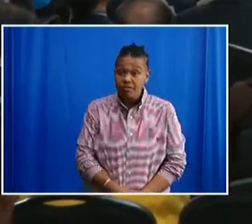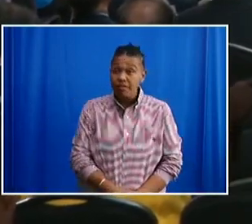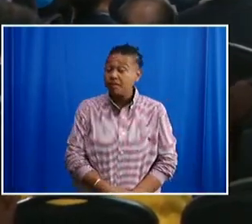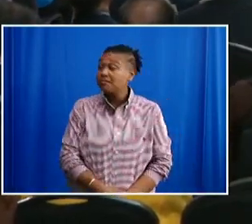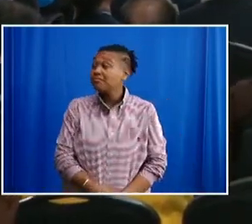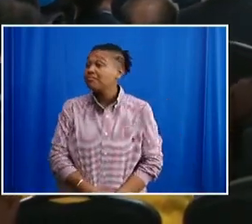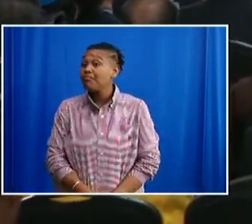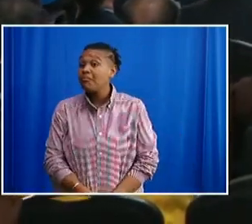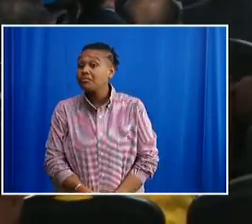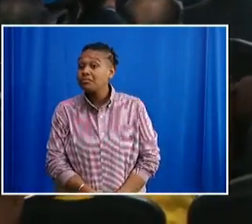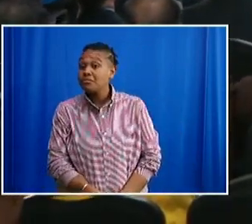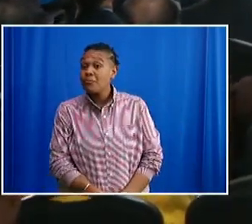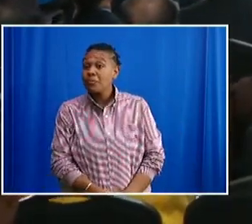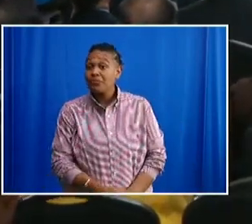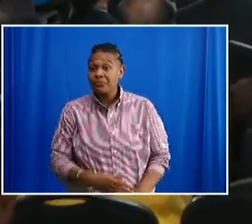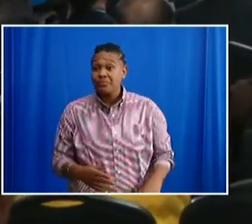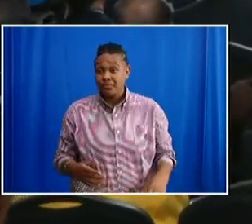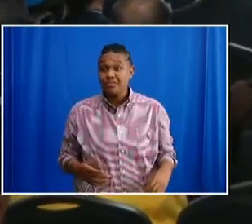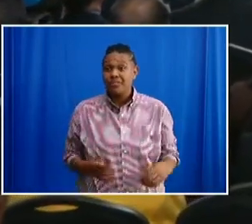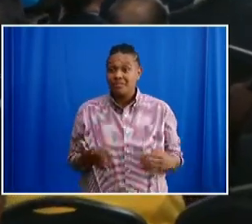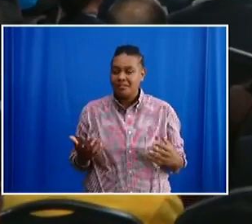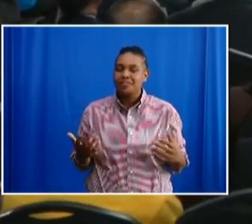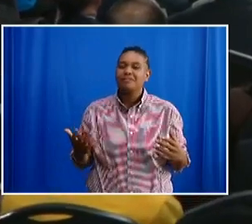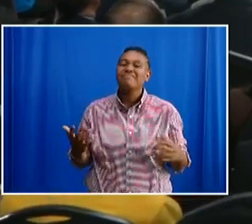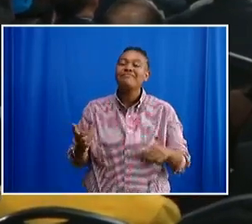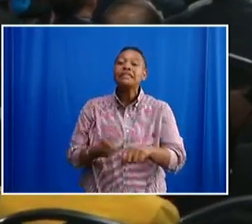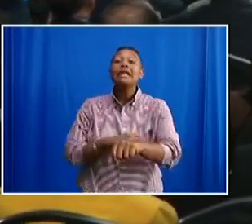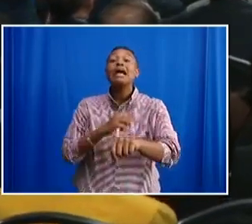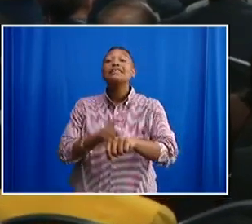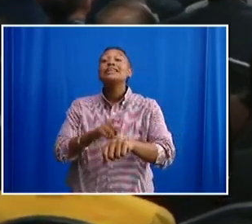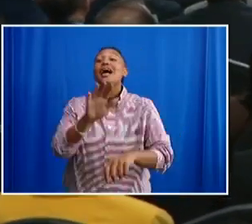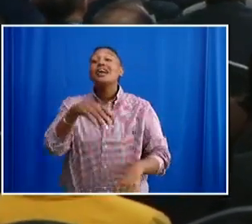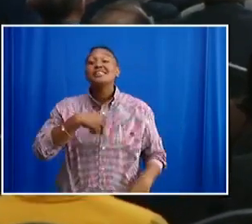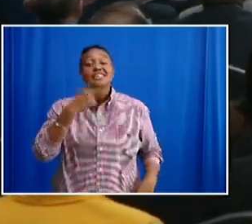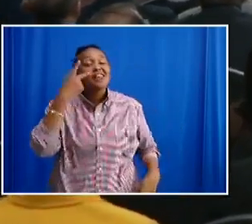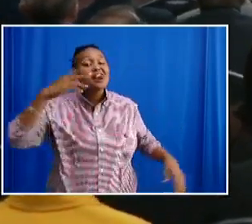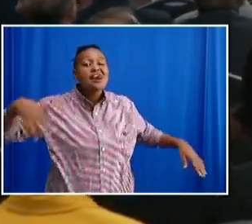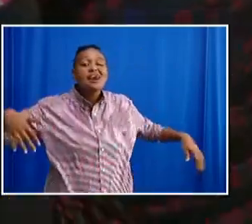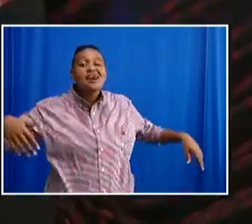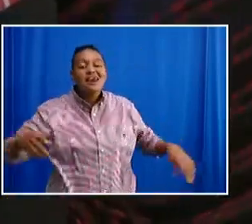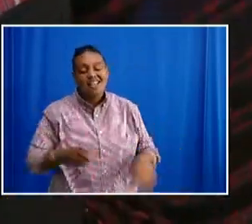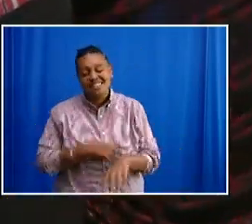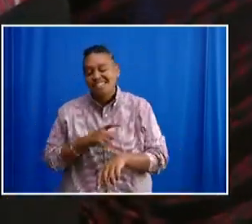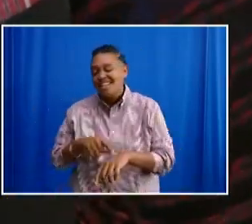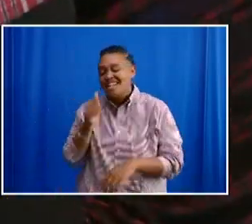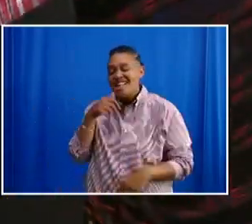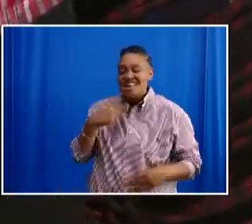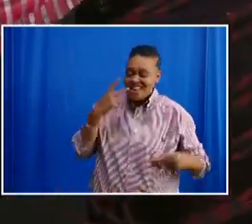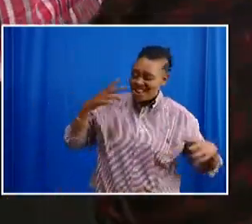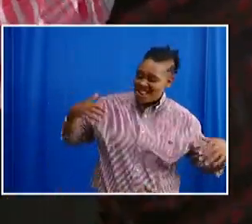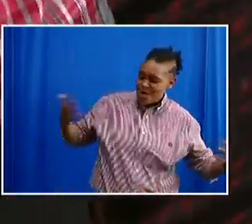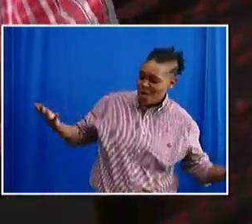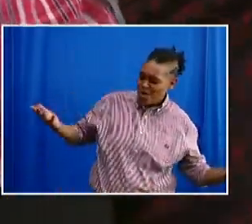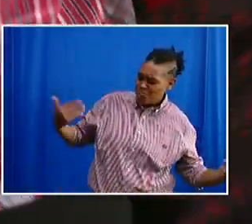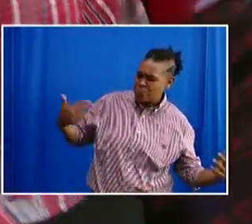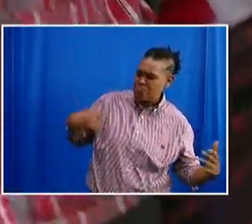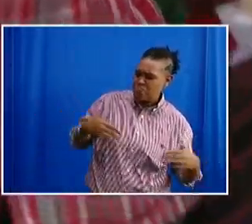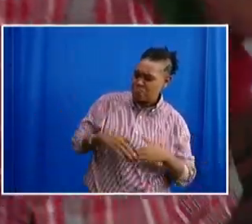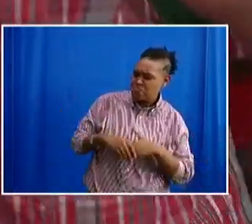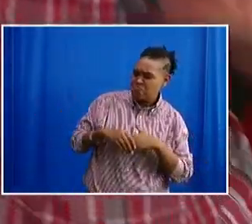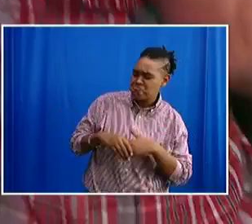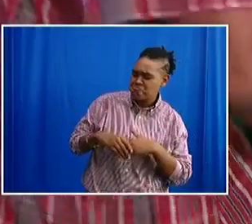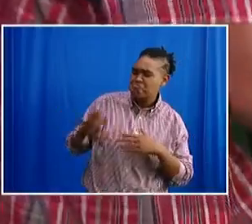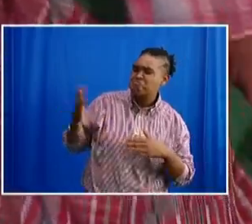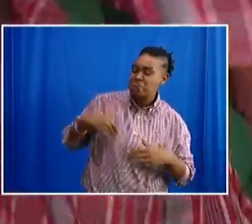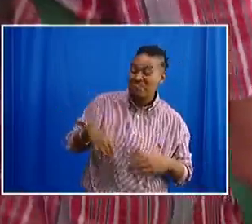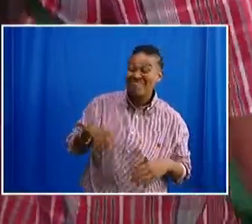This a long time, girl, we never see you. Come make me hold your hand. This a long time, girl, we never see you. Come make me hold